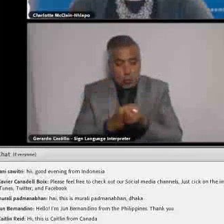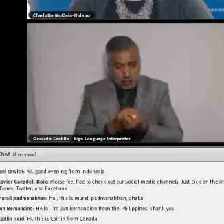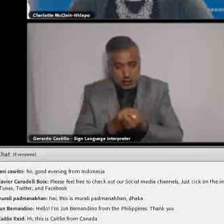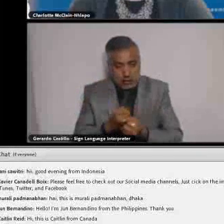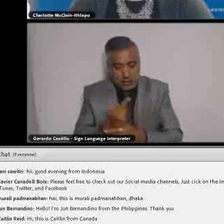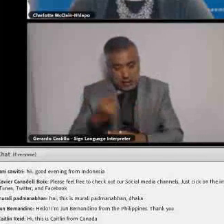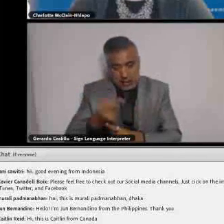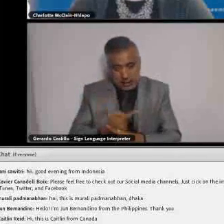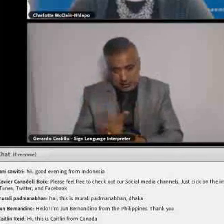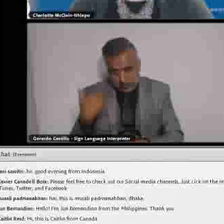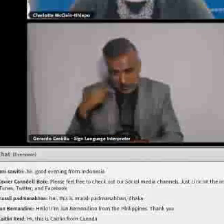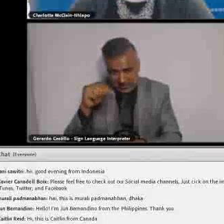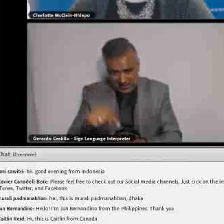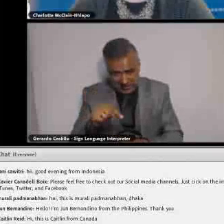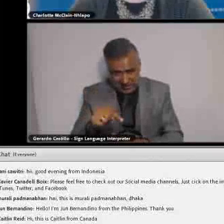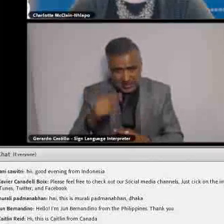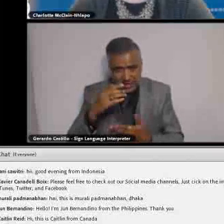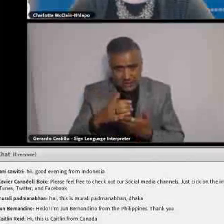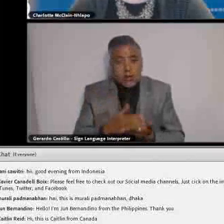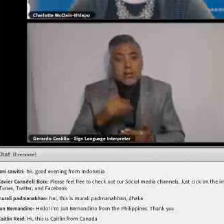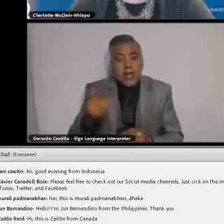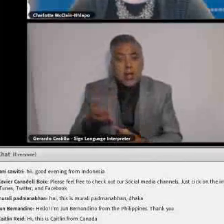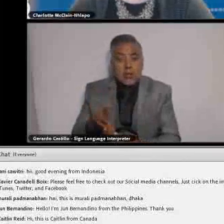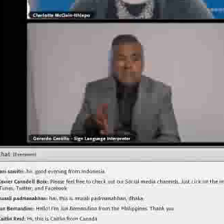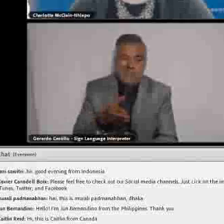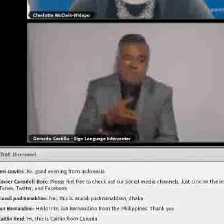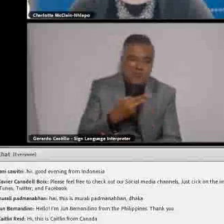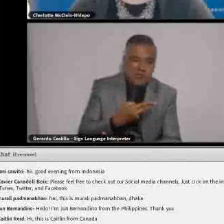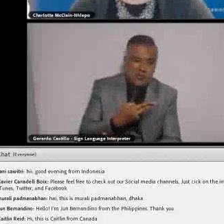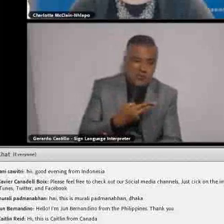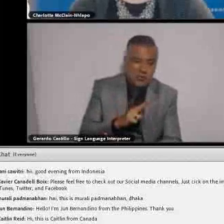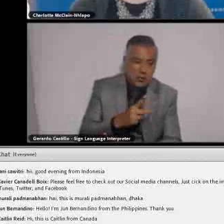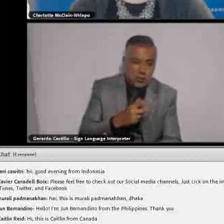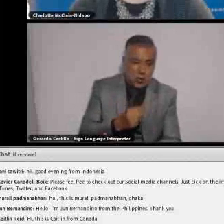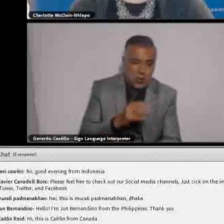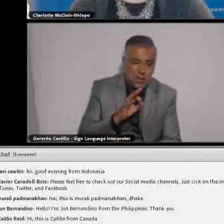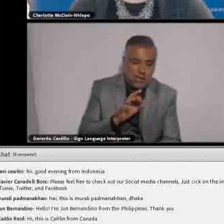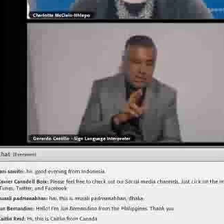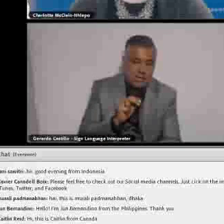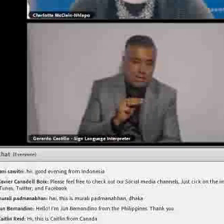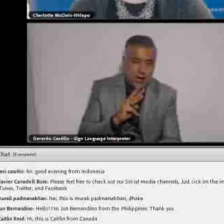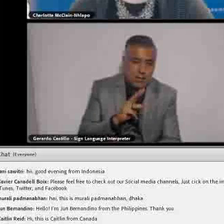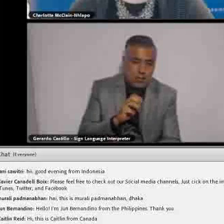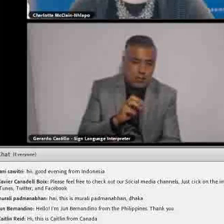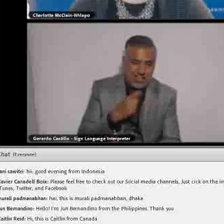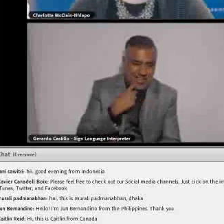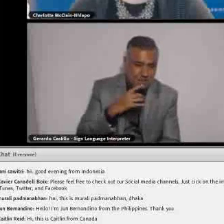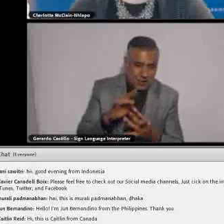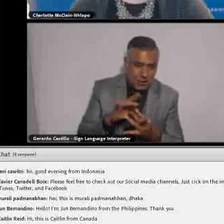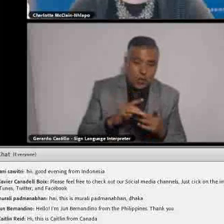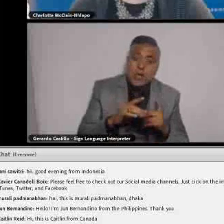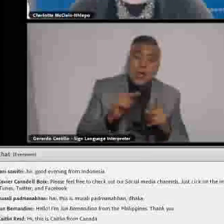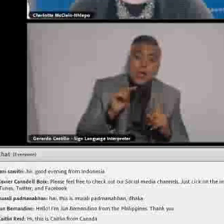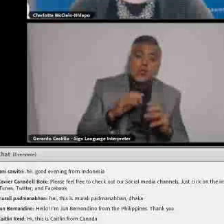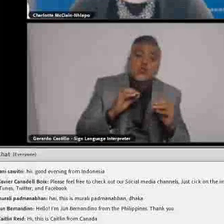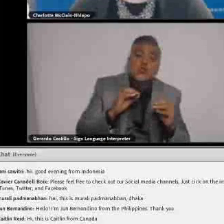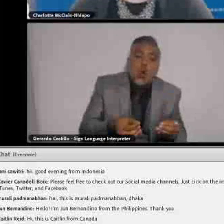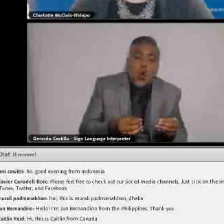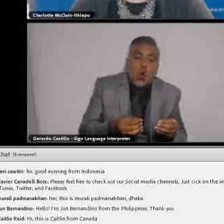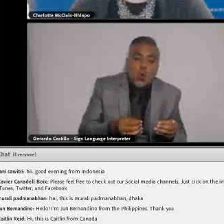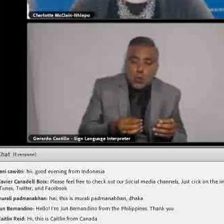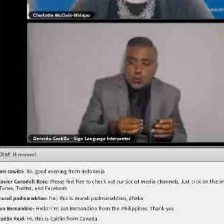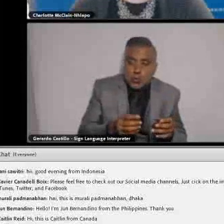Now, where its predecessor, the Hyogo Framework that I mentioned, there was no direct mention anyway of persons